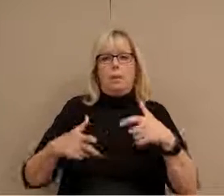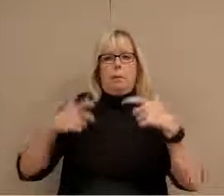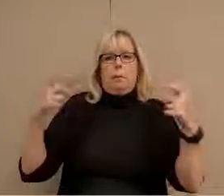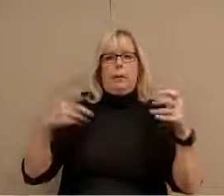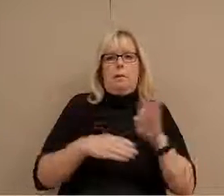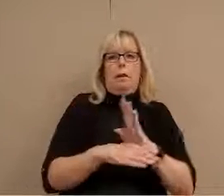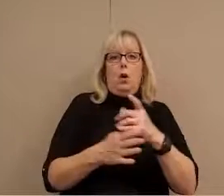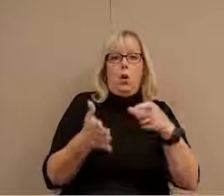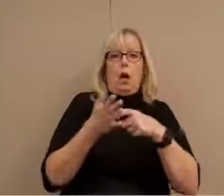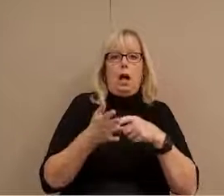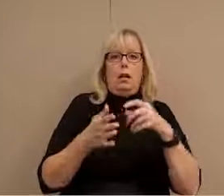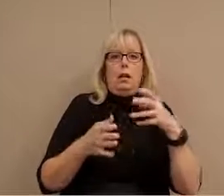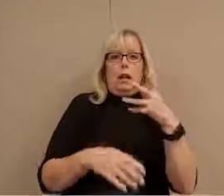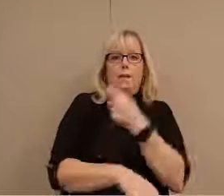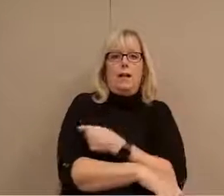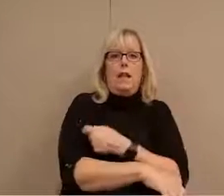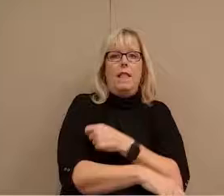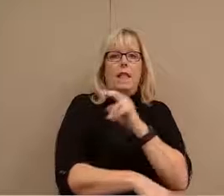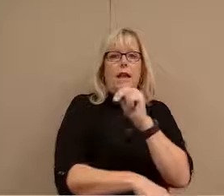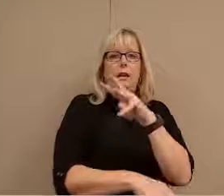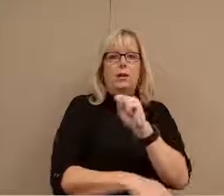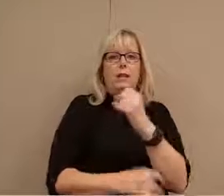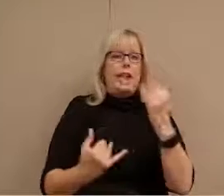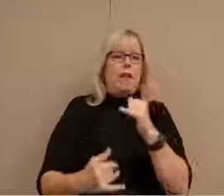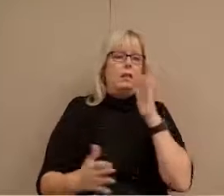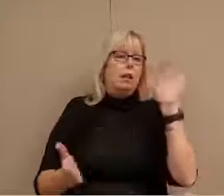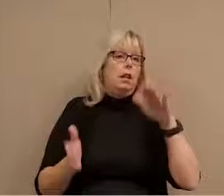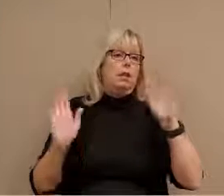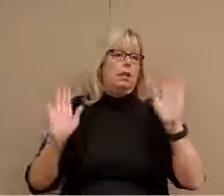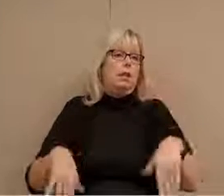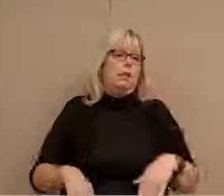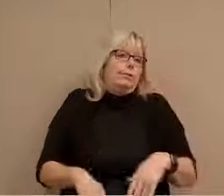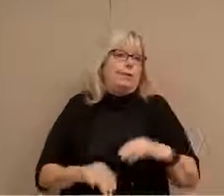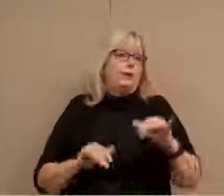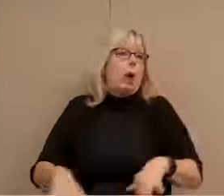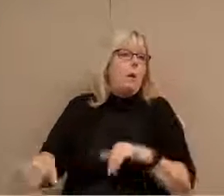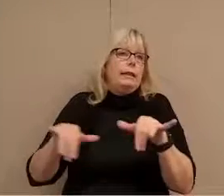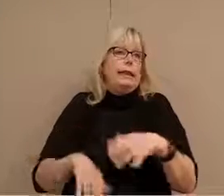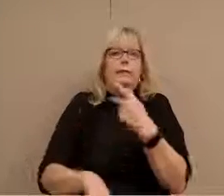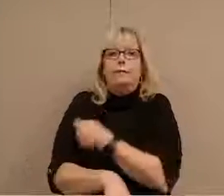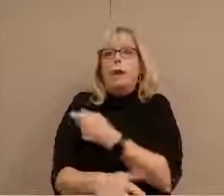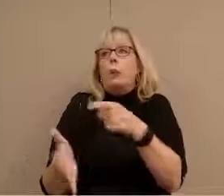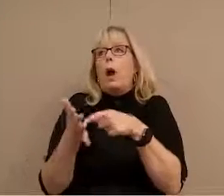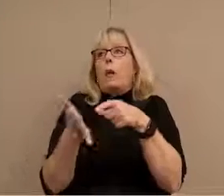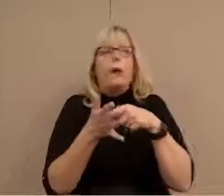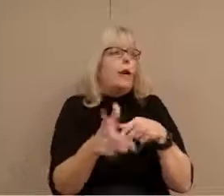said mandate a vaccine, it was a news story. It's becoming less of a news story now. It's becoming commonplace. But